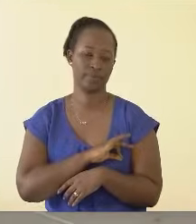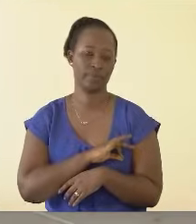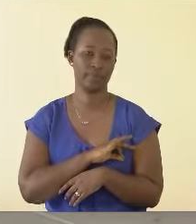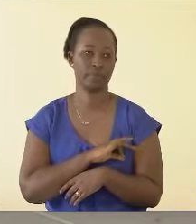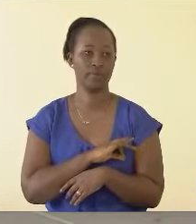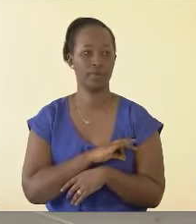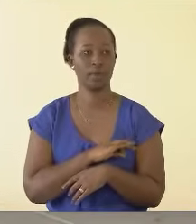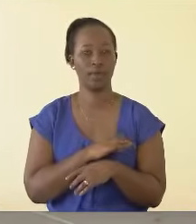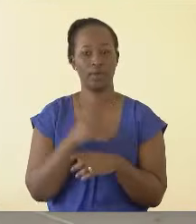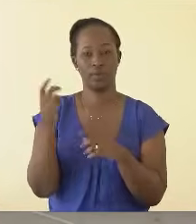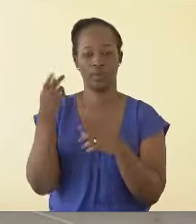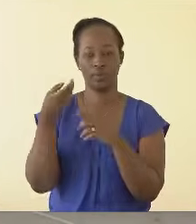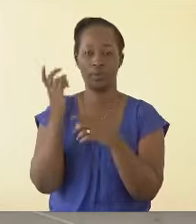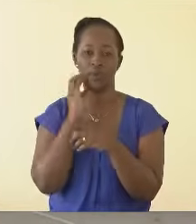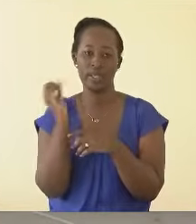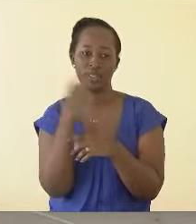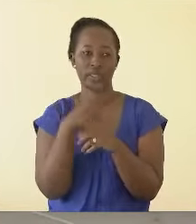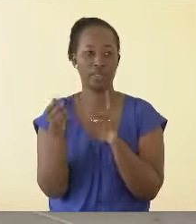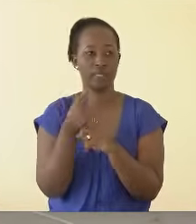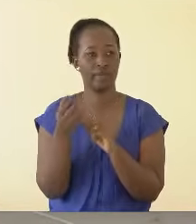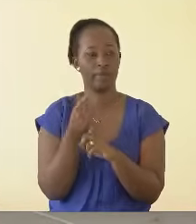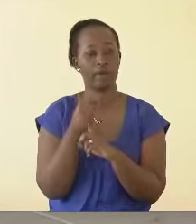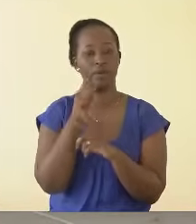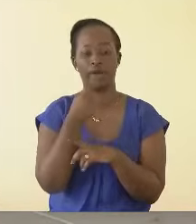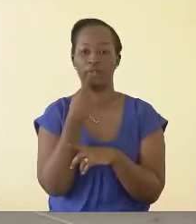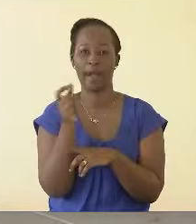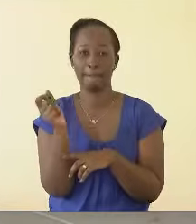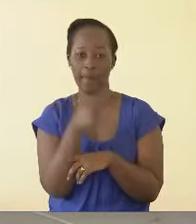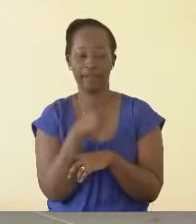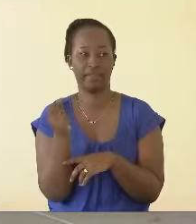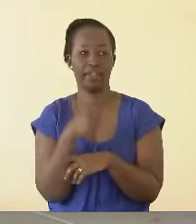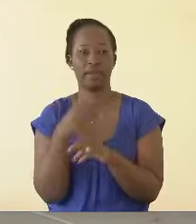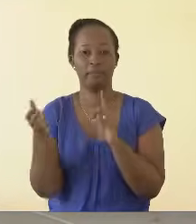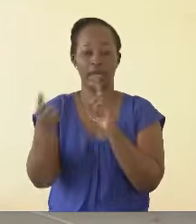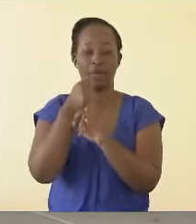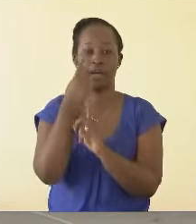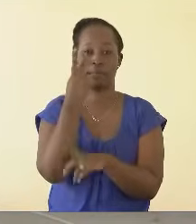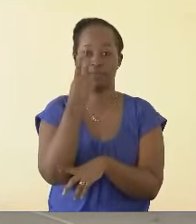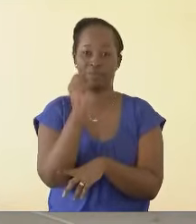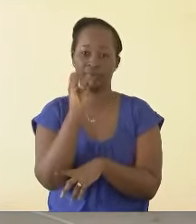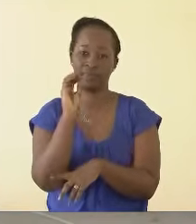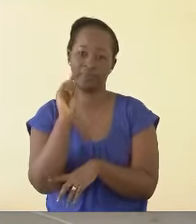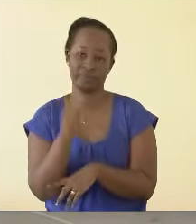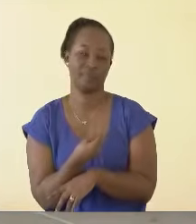rent receivable, rent received, and here they are saying monthly was projected at